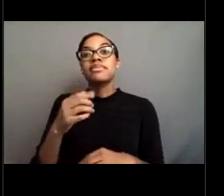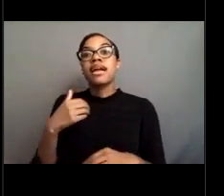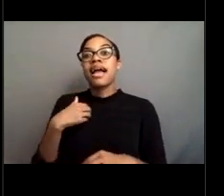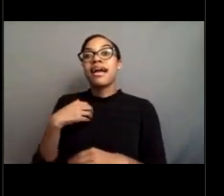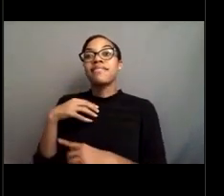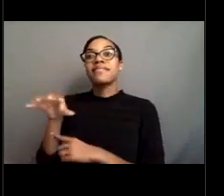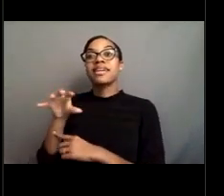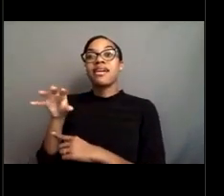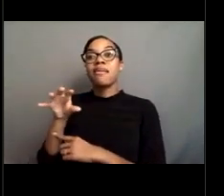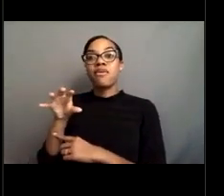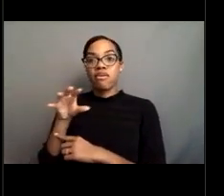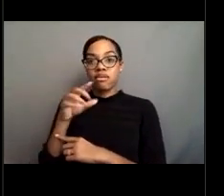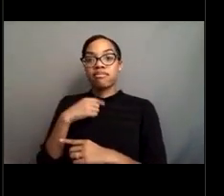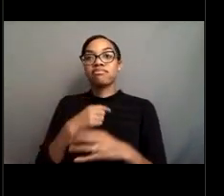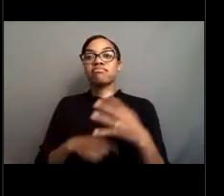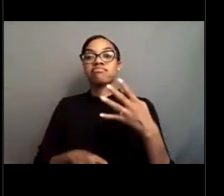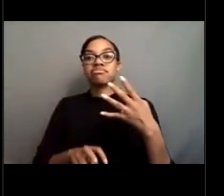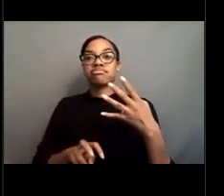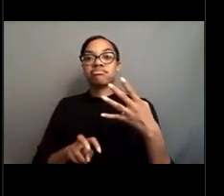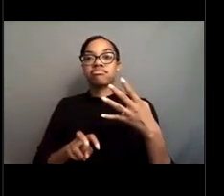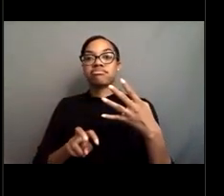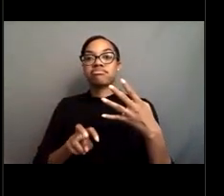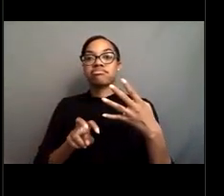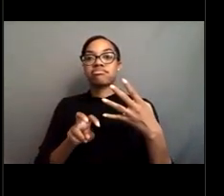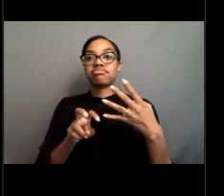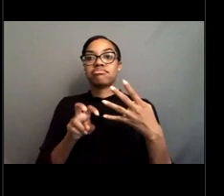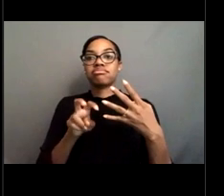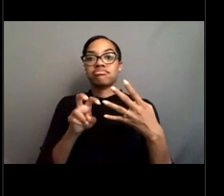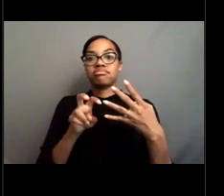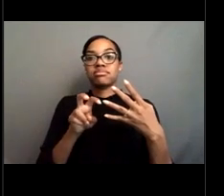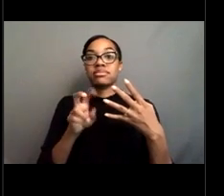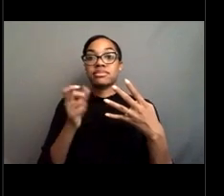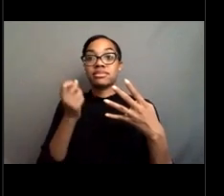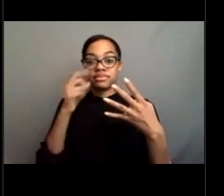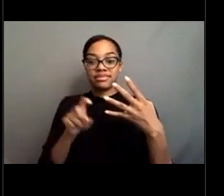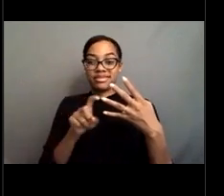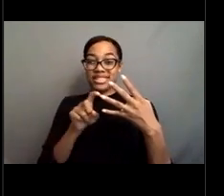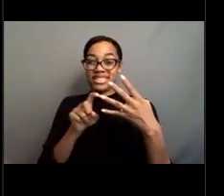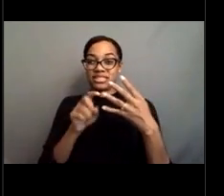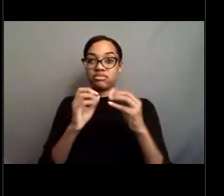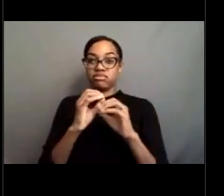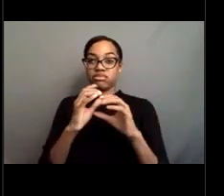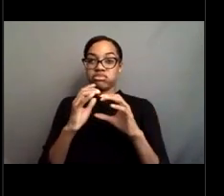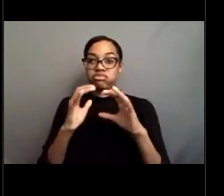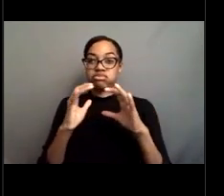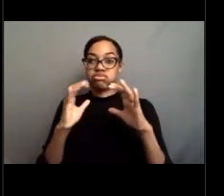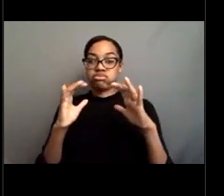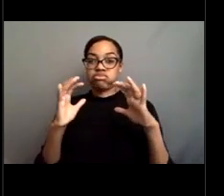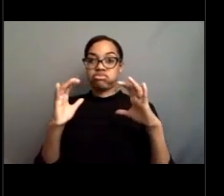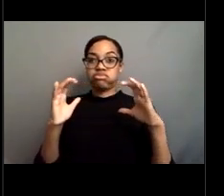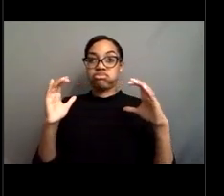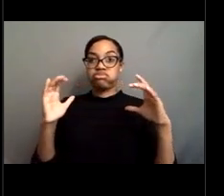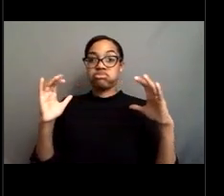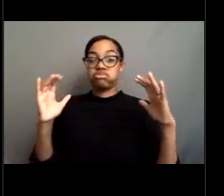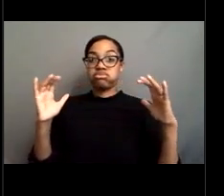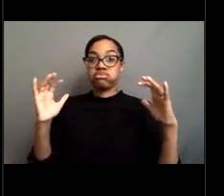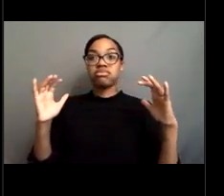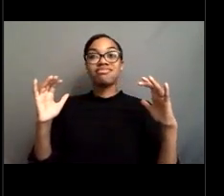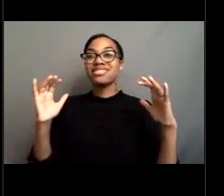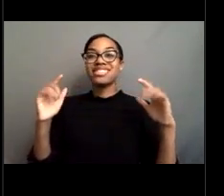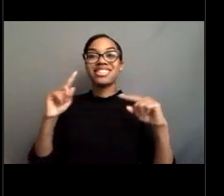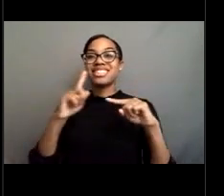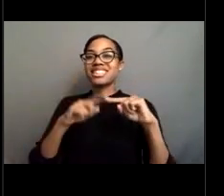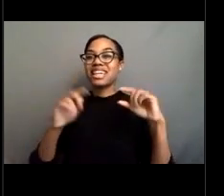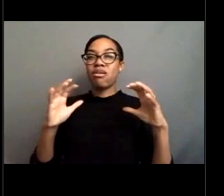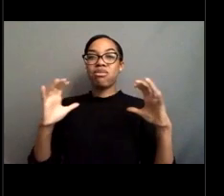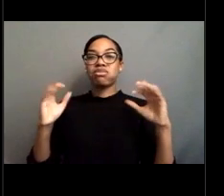until it actually started to pop. As a balloon went up, it gets bigger and bigger and bigger. It grows, and it gets to the point where it just can't